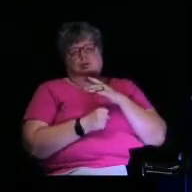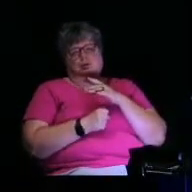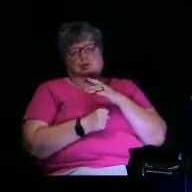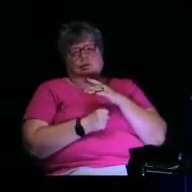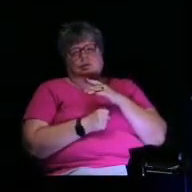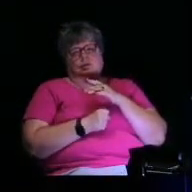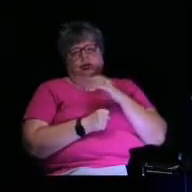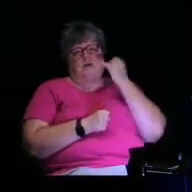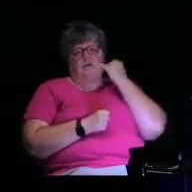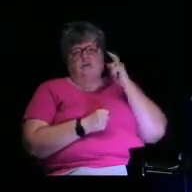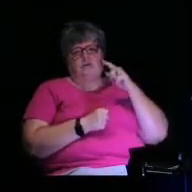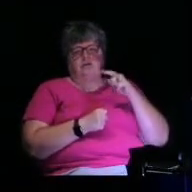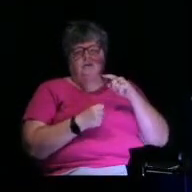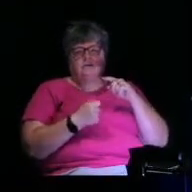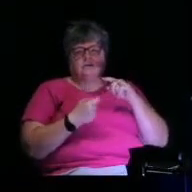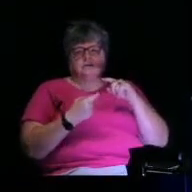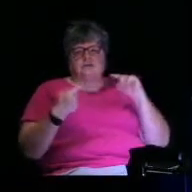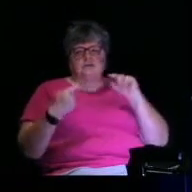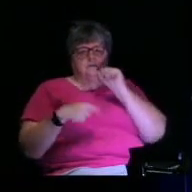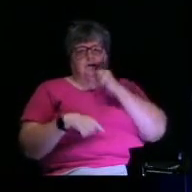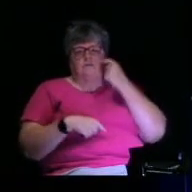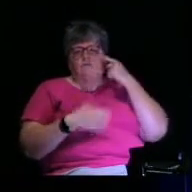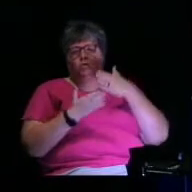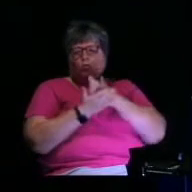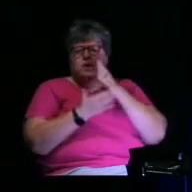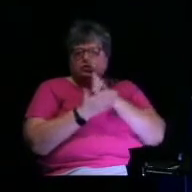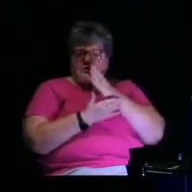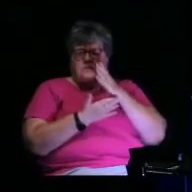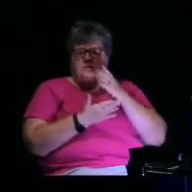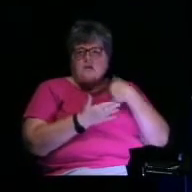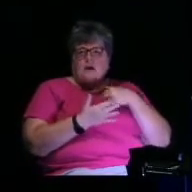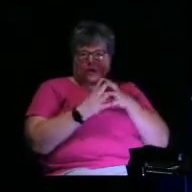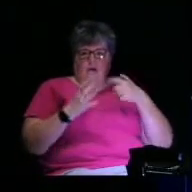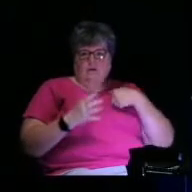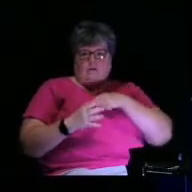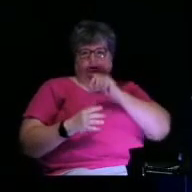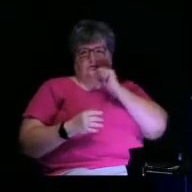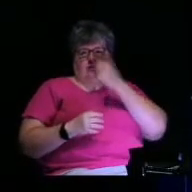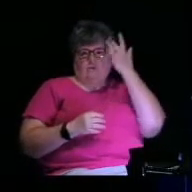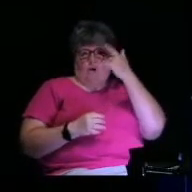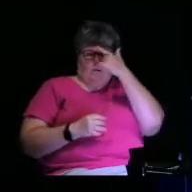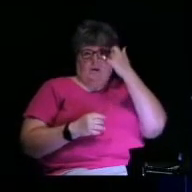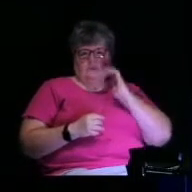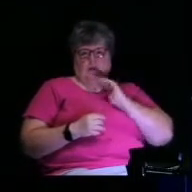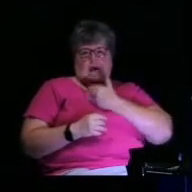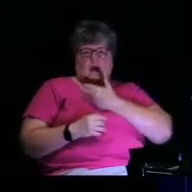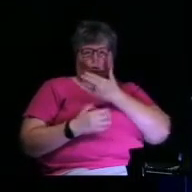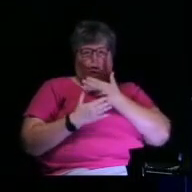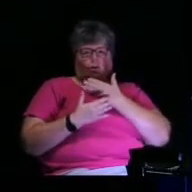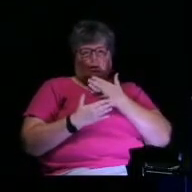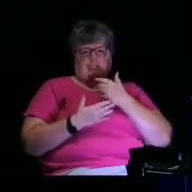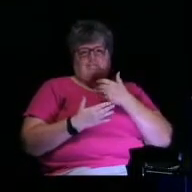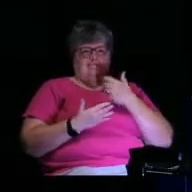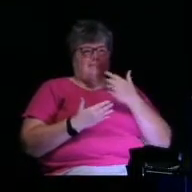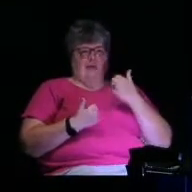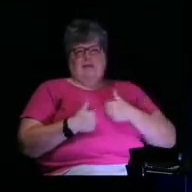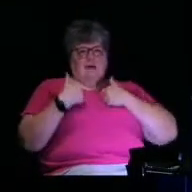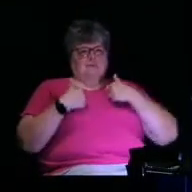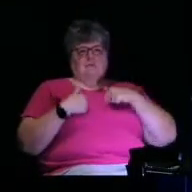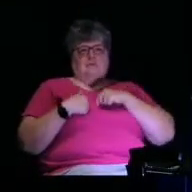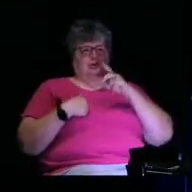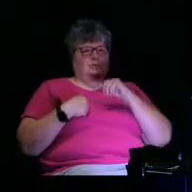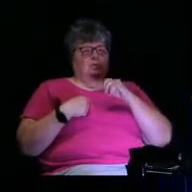even if you should suffer for righteousness' sake. By the way, a lot of us suffer because our sake. We do silly things. We do reckless things. We do sinful